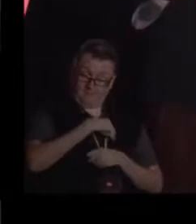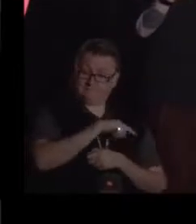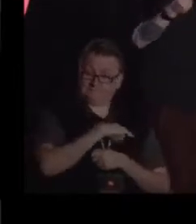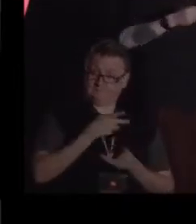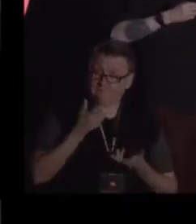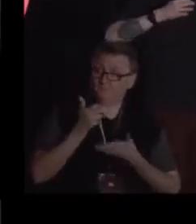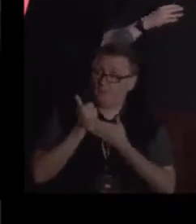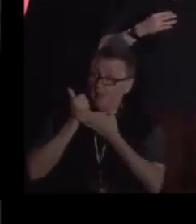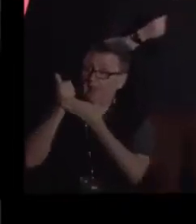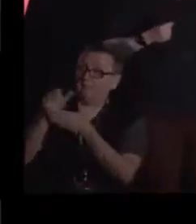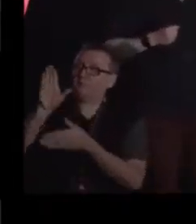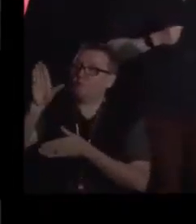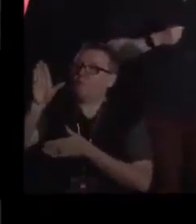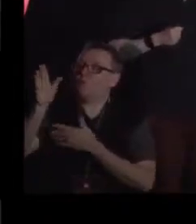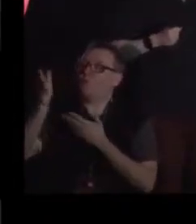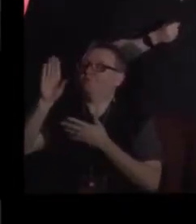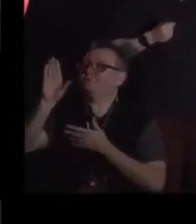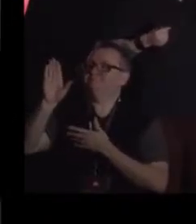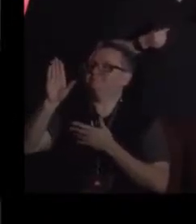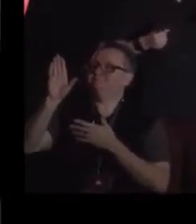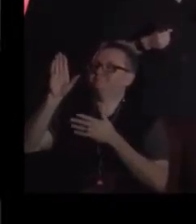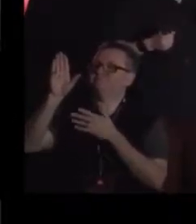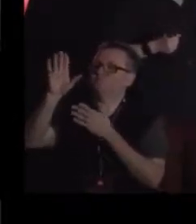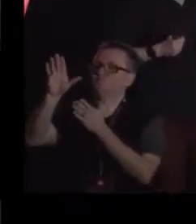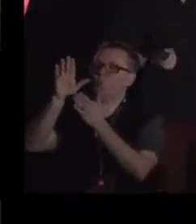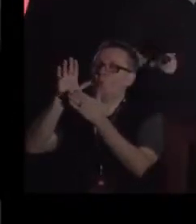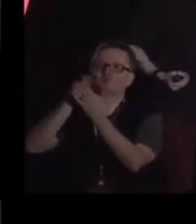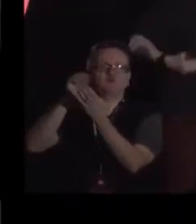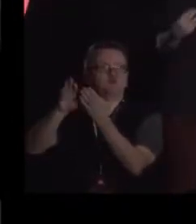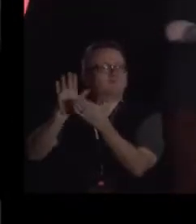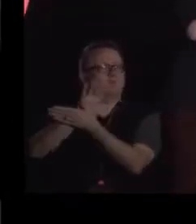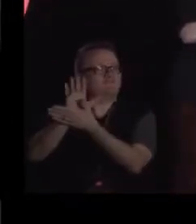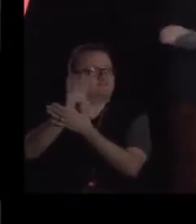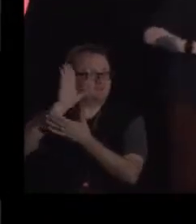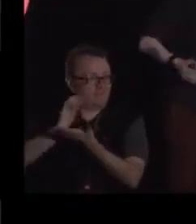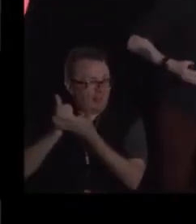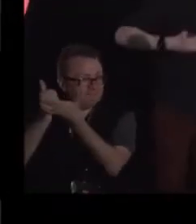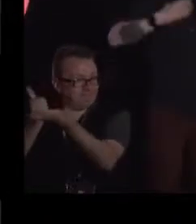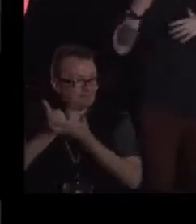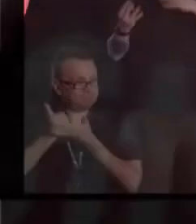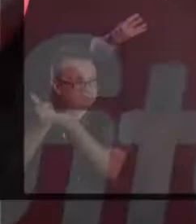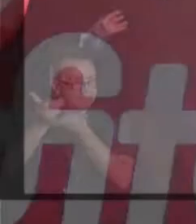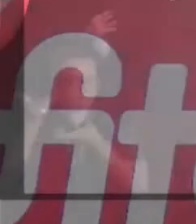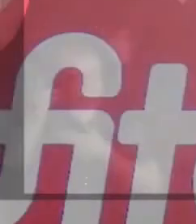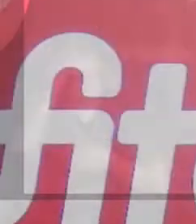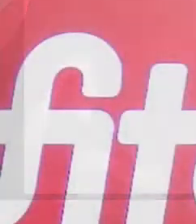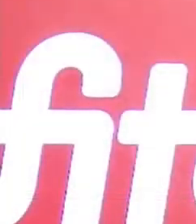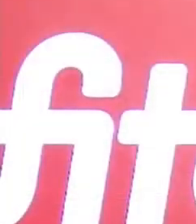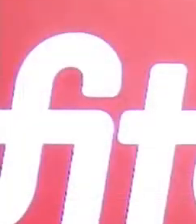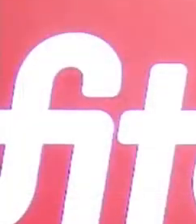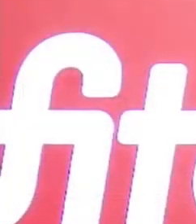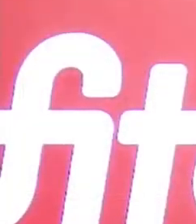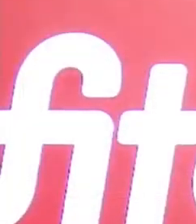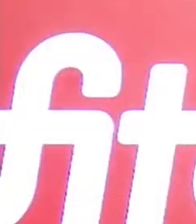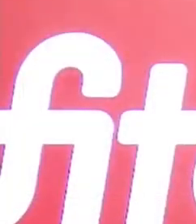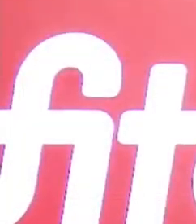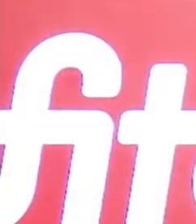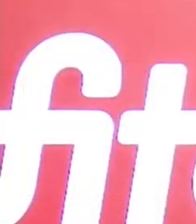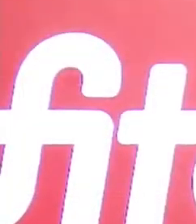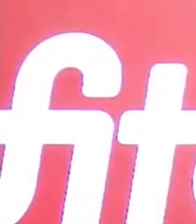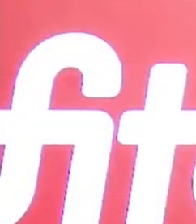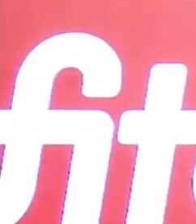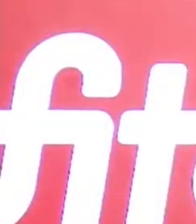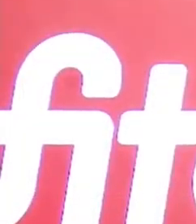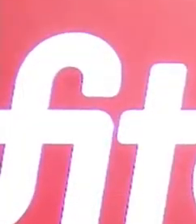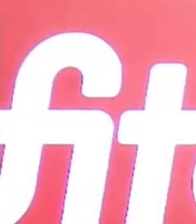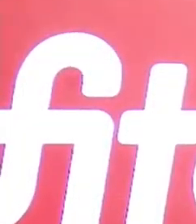work with Aardman, we'll help you finish your student film. So, okay. So this young lad comes, and then they all start working out this fantastic